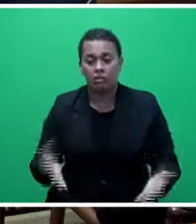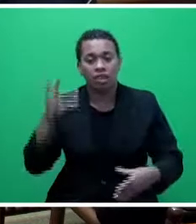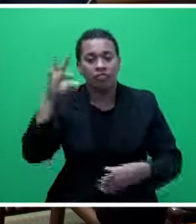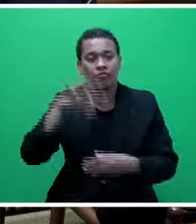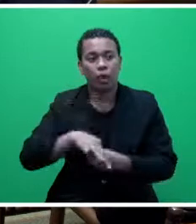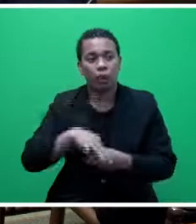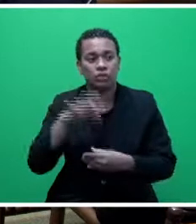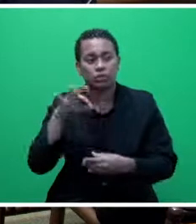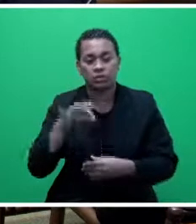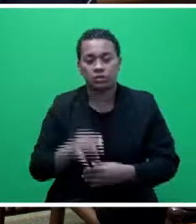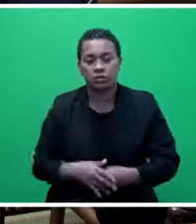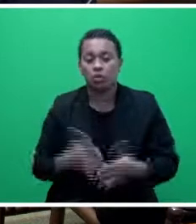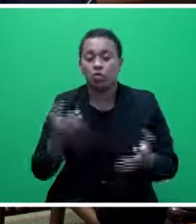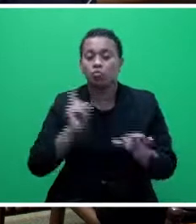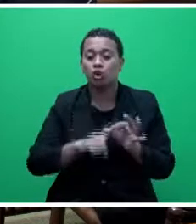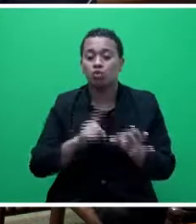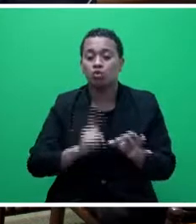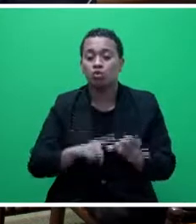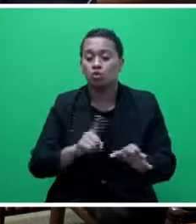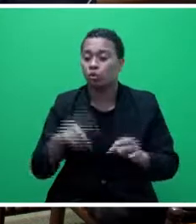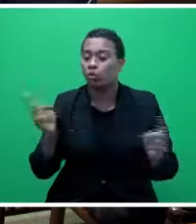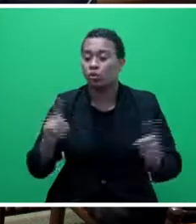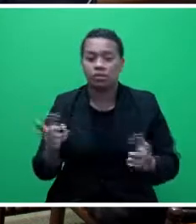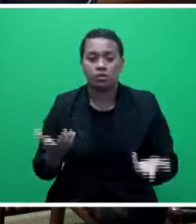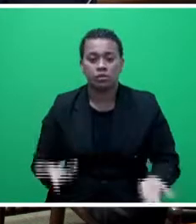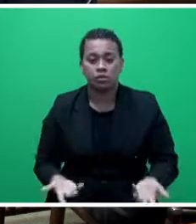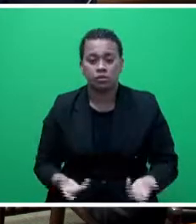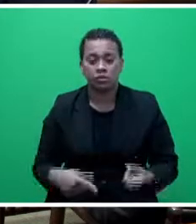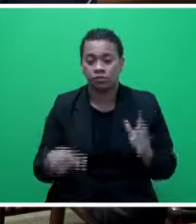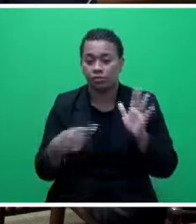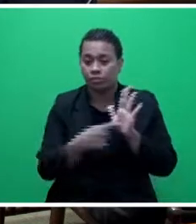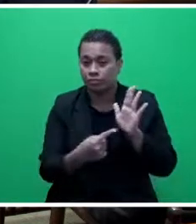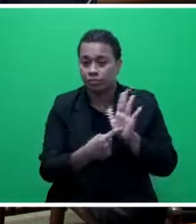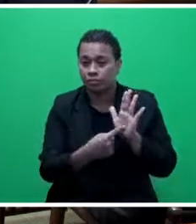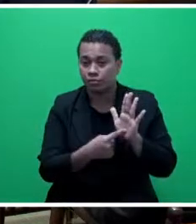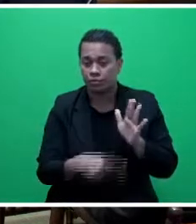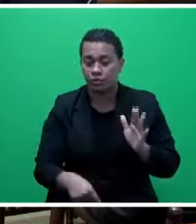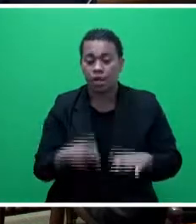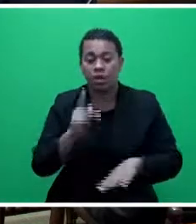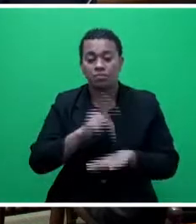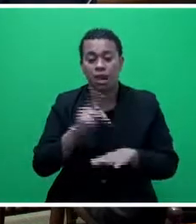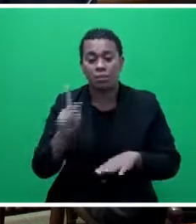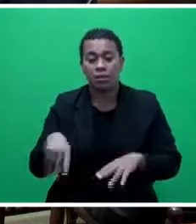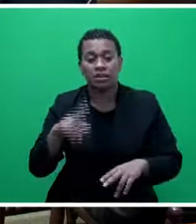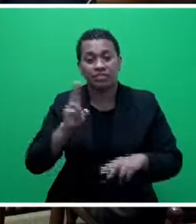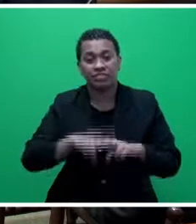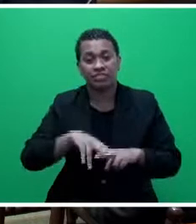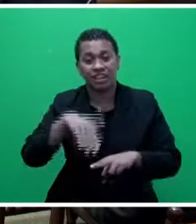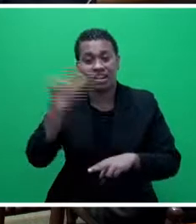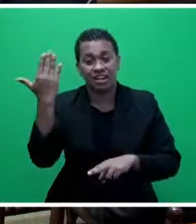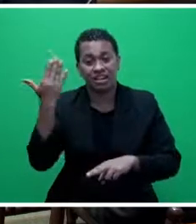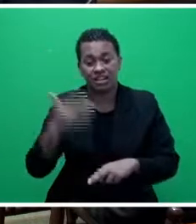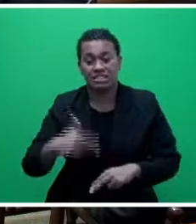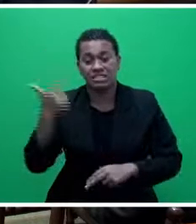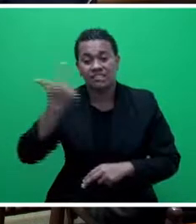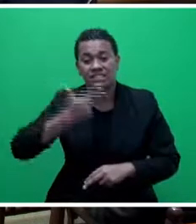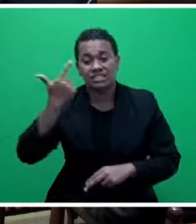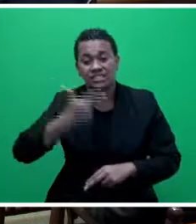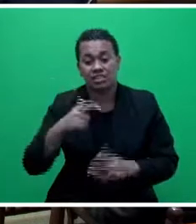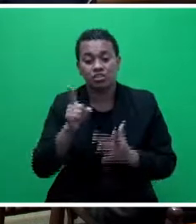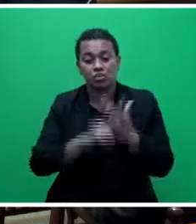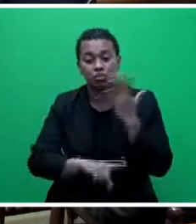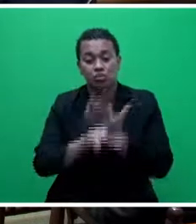The question is, pursuant to the resolution of Parliament on Friday, 17 July